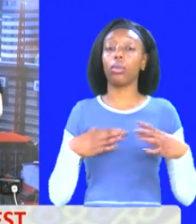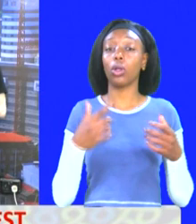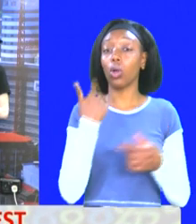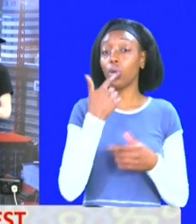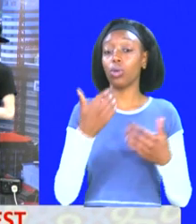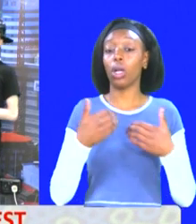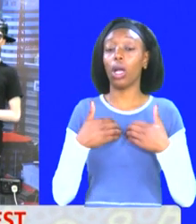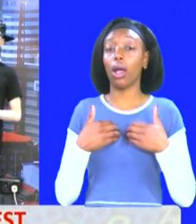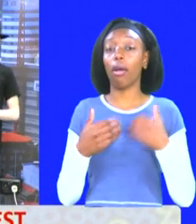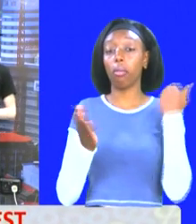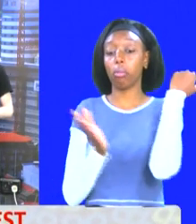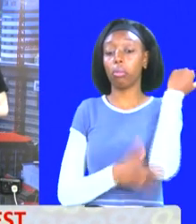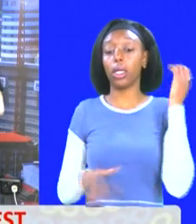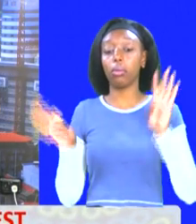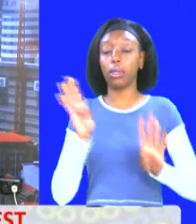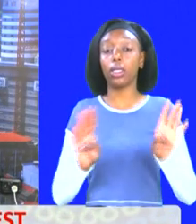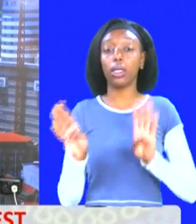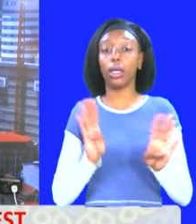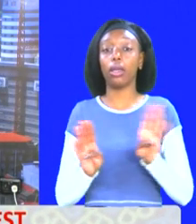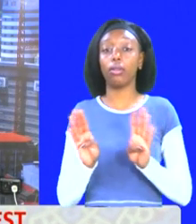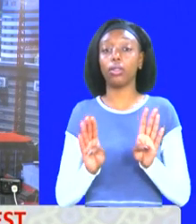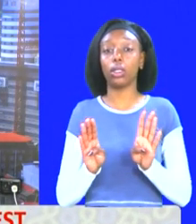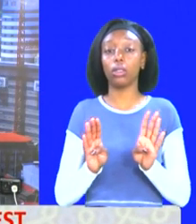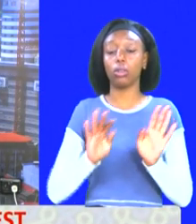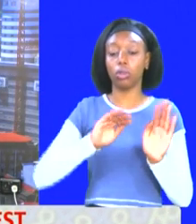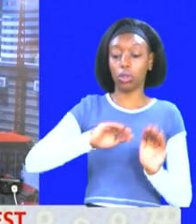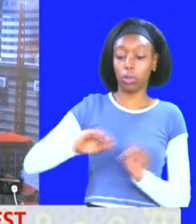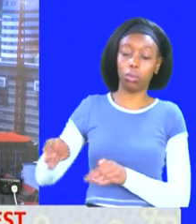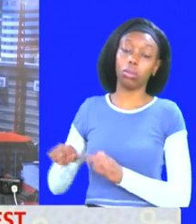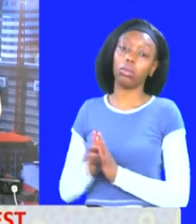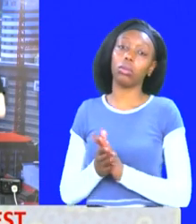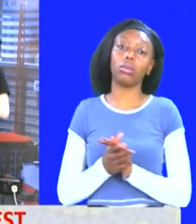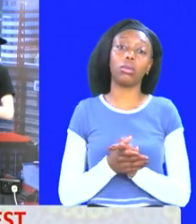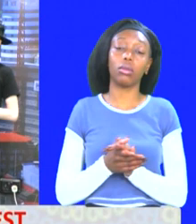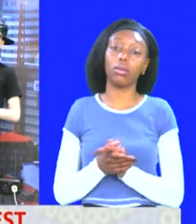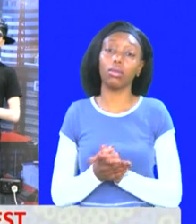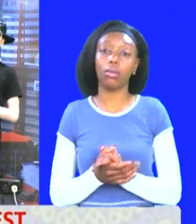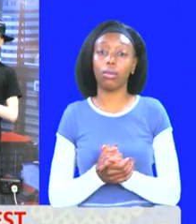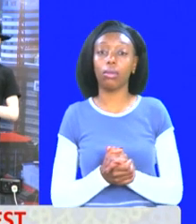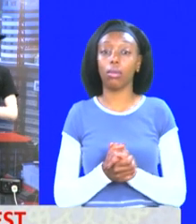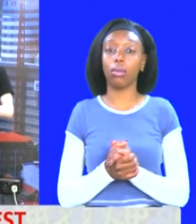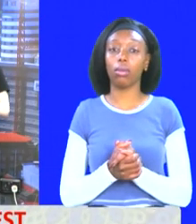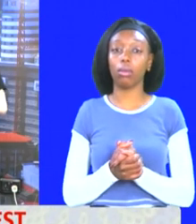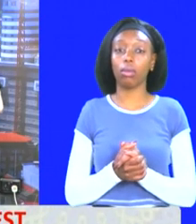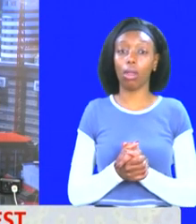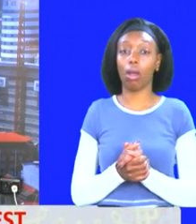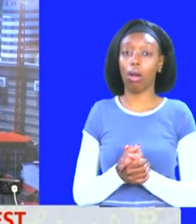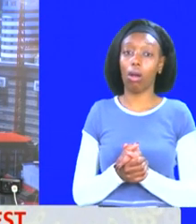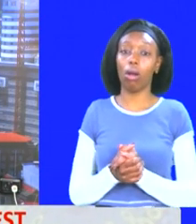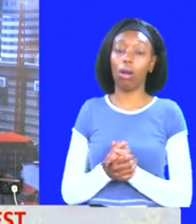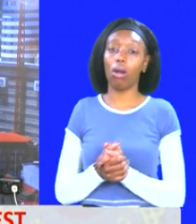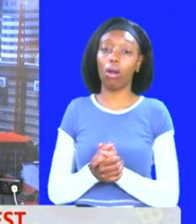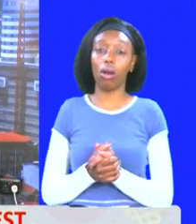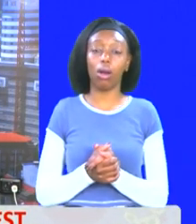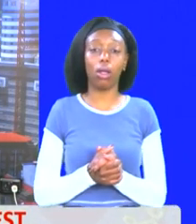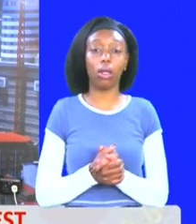like wanafaa au ban like restrict ziko zina flow kwa hiyo nini. Si ati kufunga TikTok mazi.